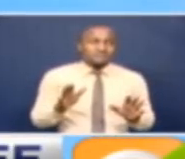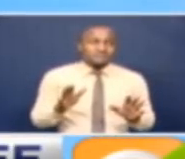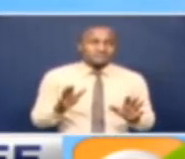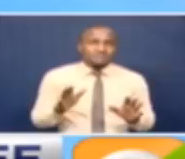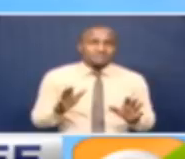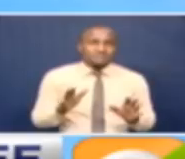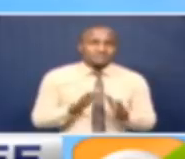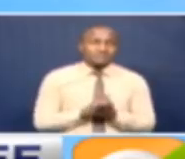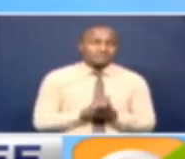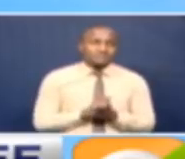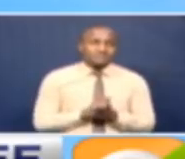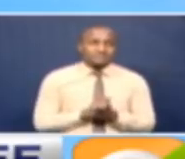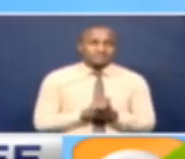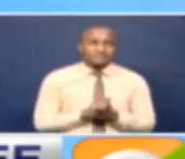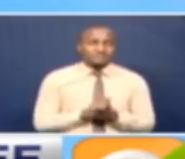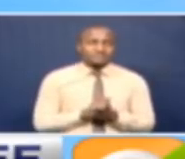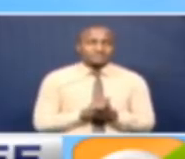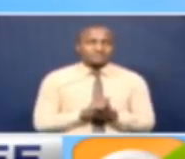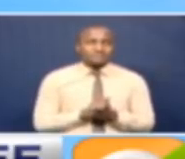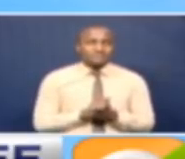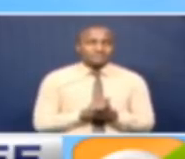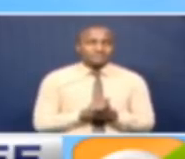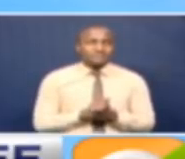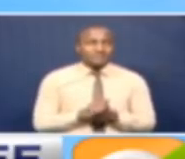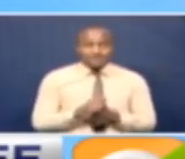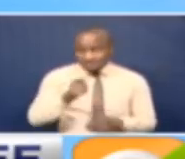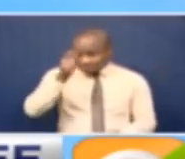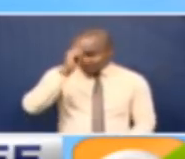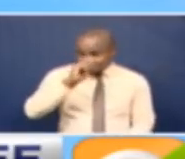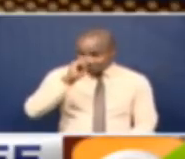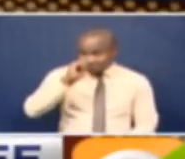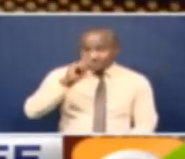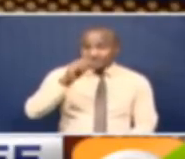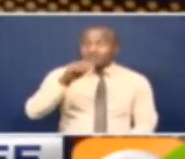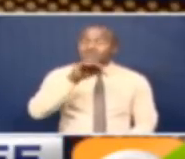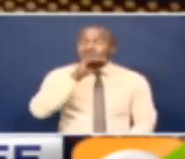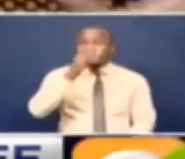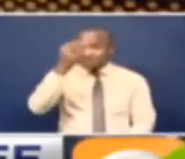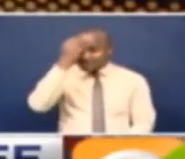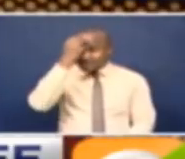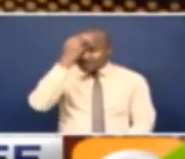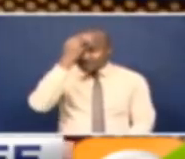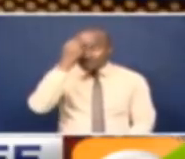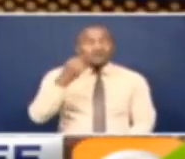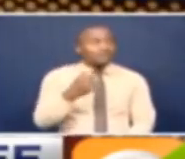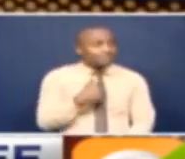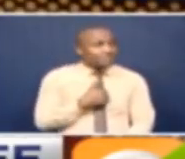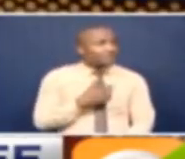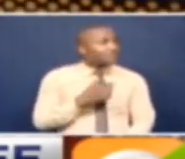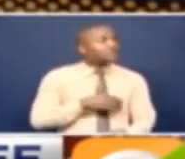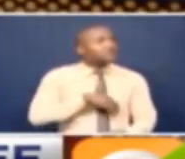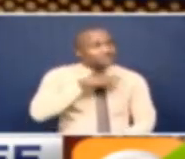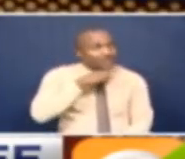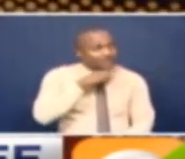I think you put what on a cap, written Rao, and you say mimi ntakufa, wajile Raila, and stuff like that. And